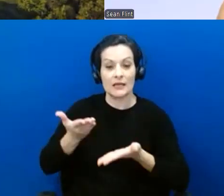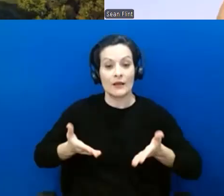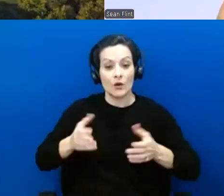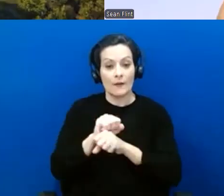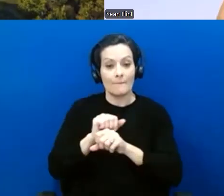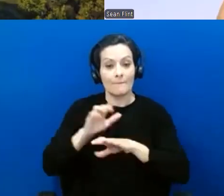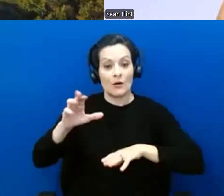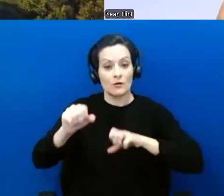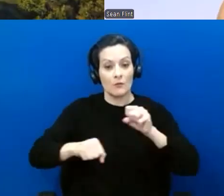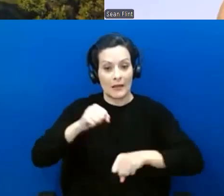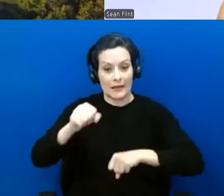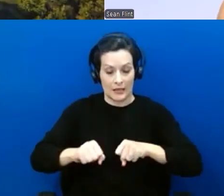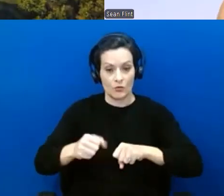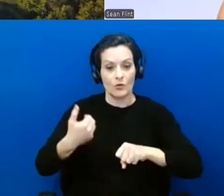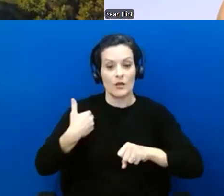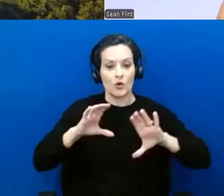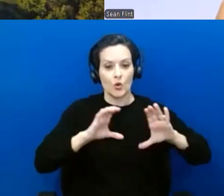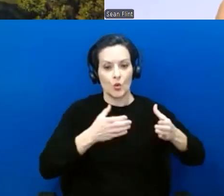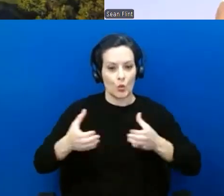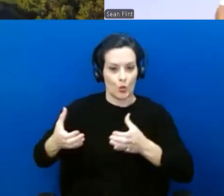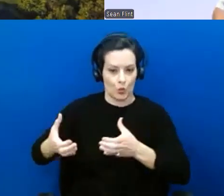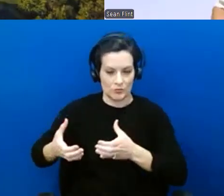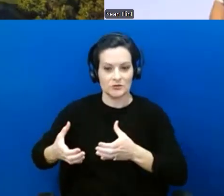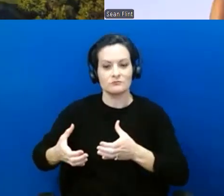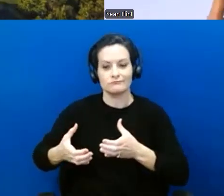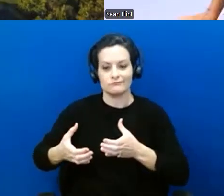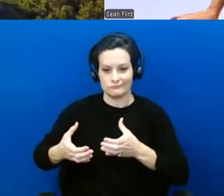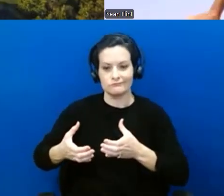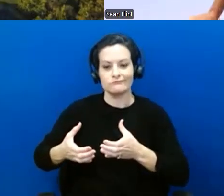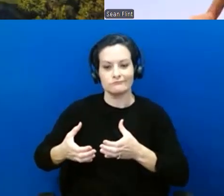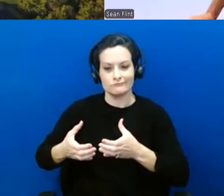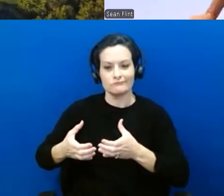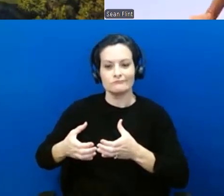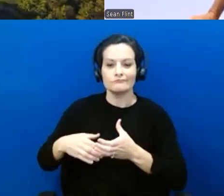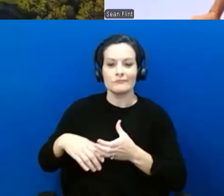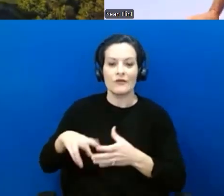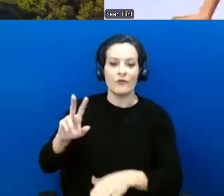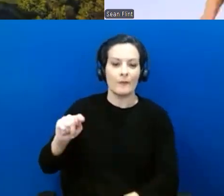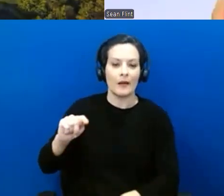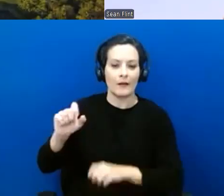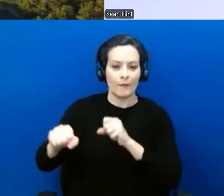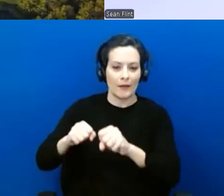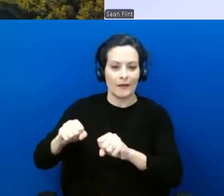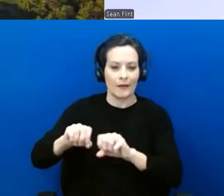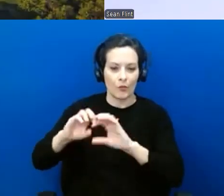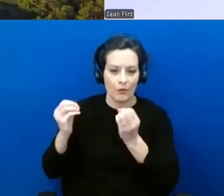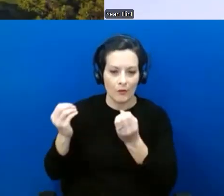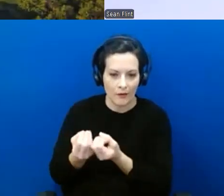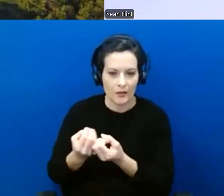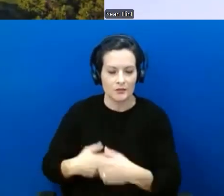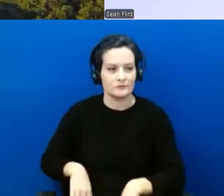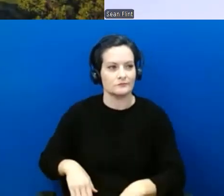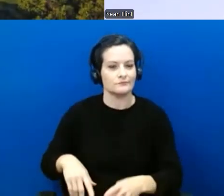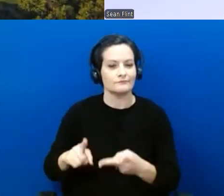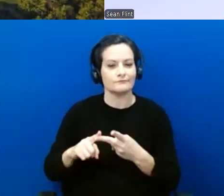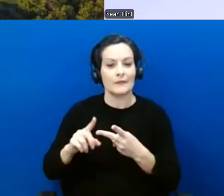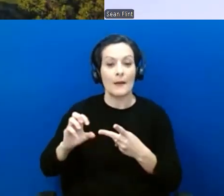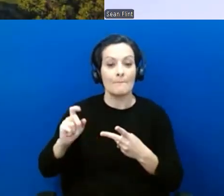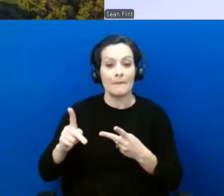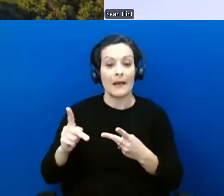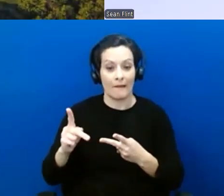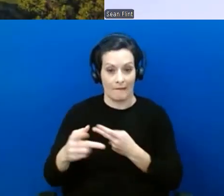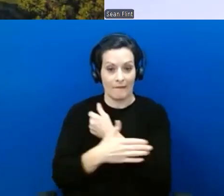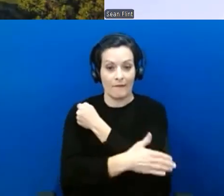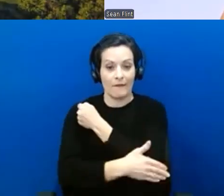of, like, the Vermont Mountain Biking Association, VIMBA. We have organizations that represent backcountry skiers, and that really helps